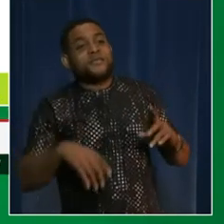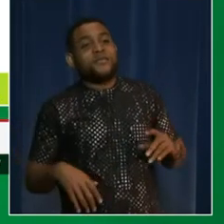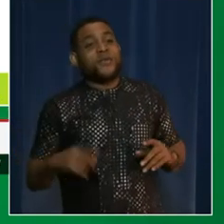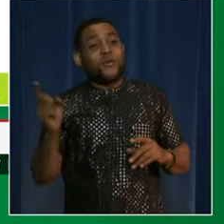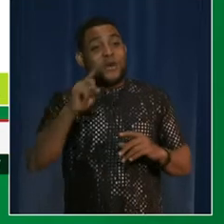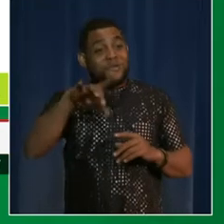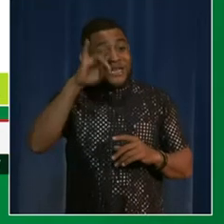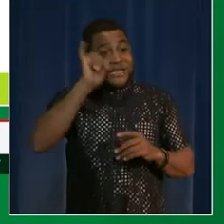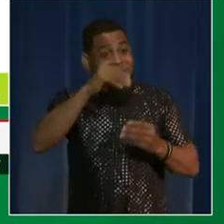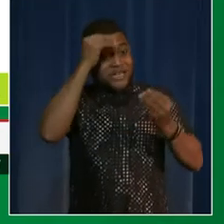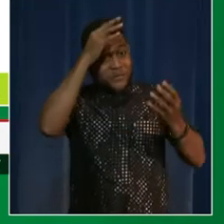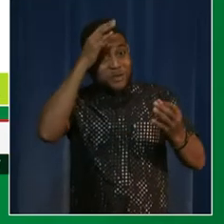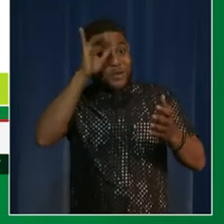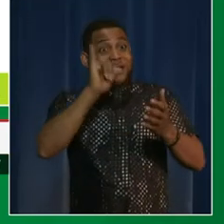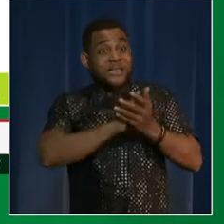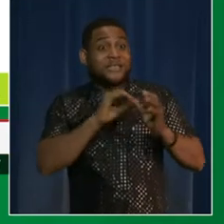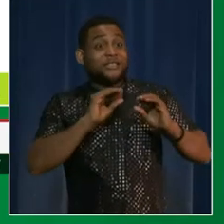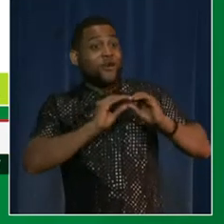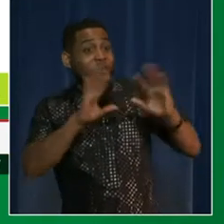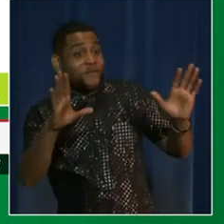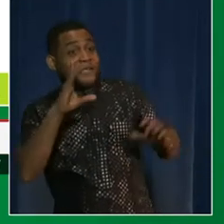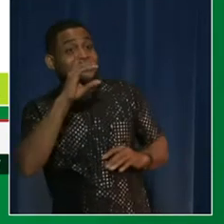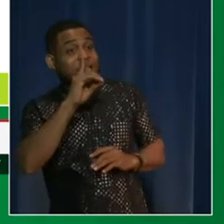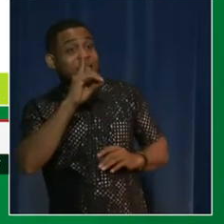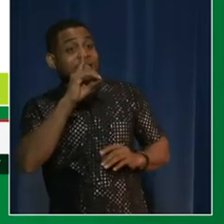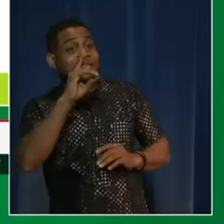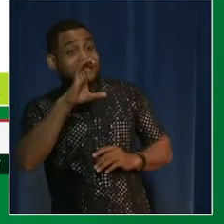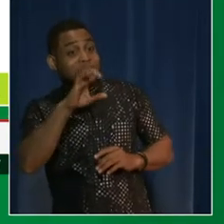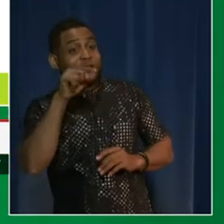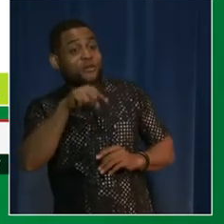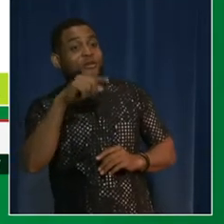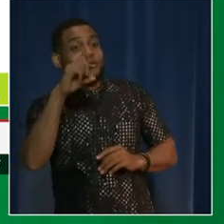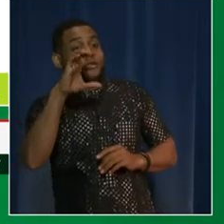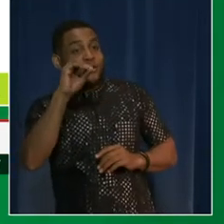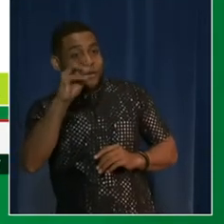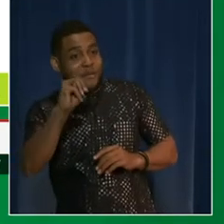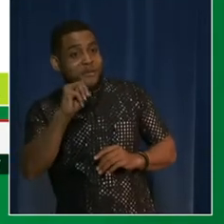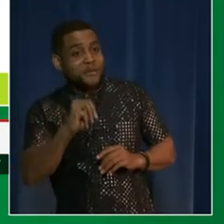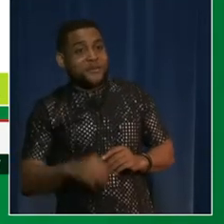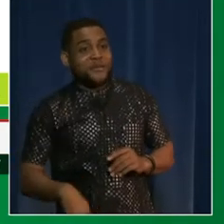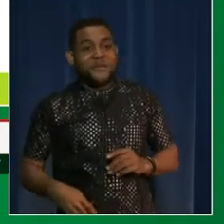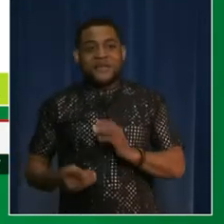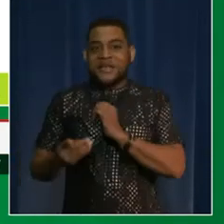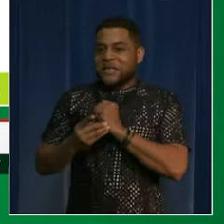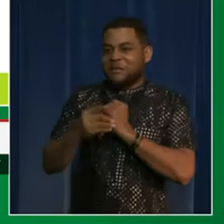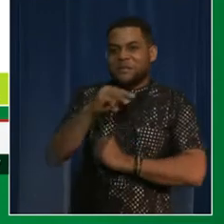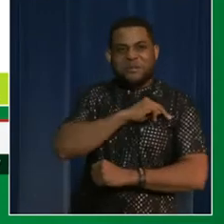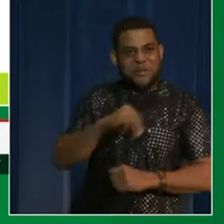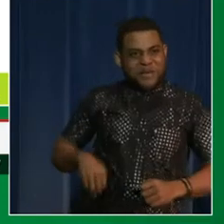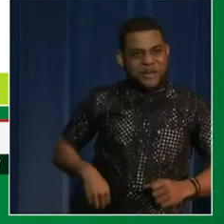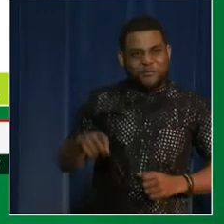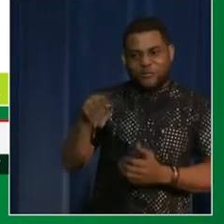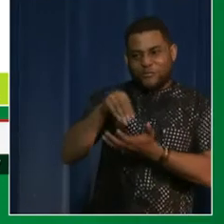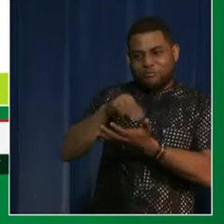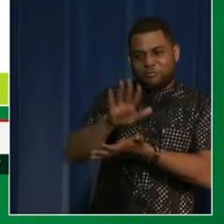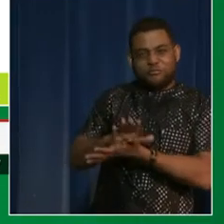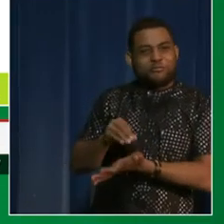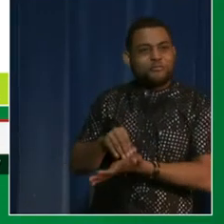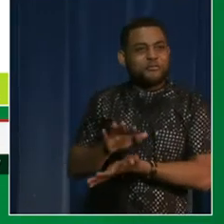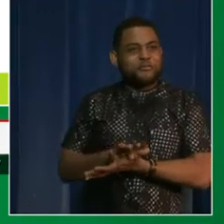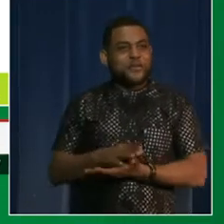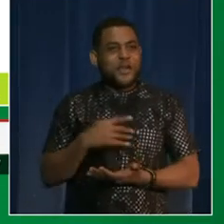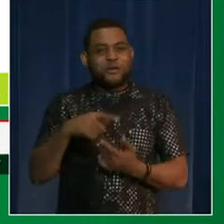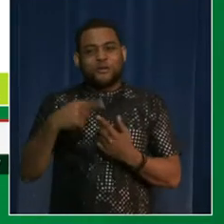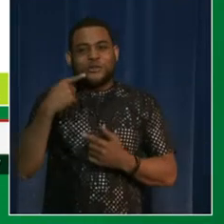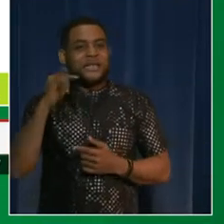information? Deputy Mayor, they were taking notes. They were taking notes when you said it. And so